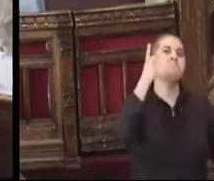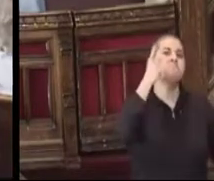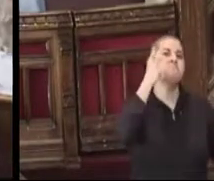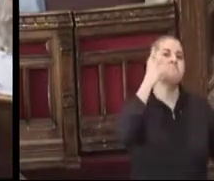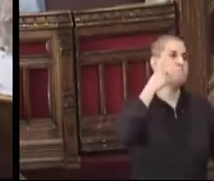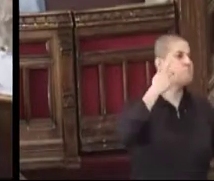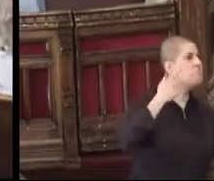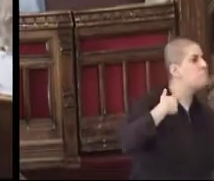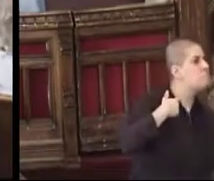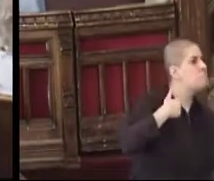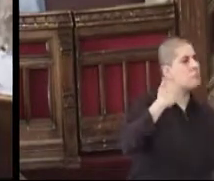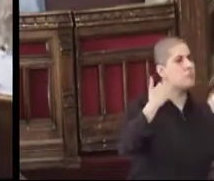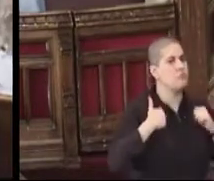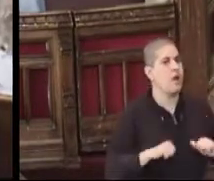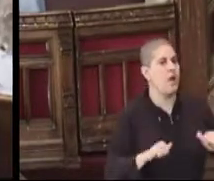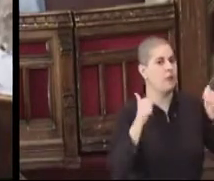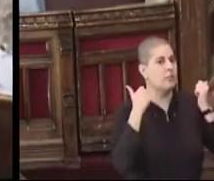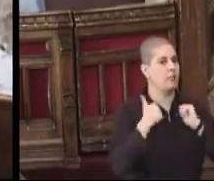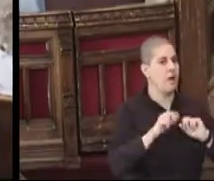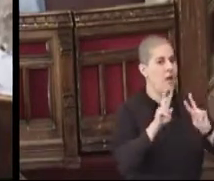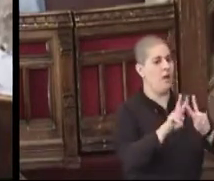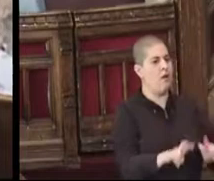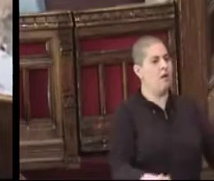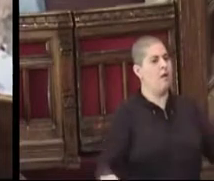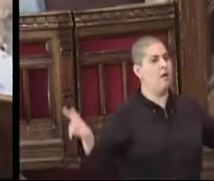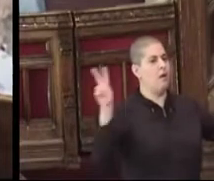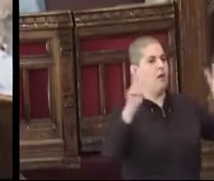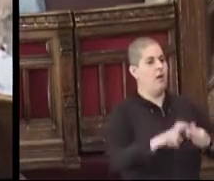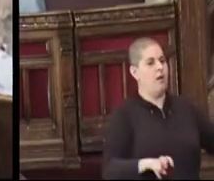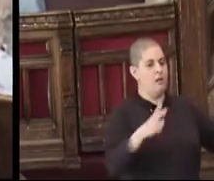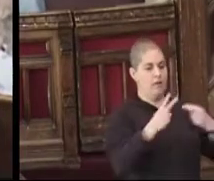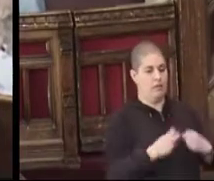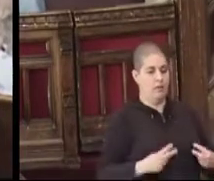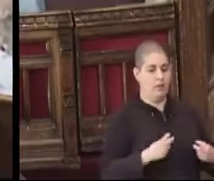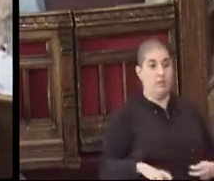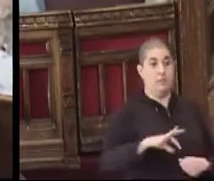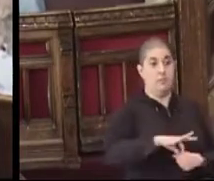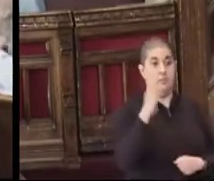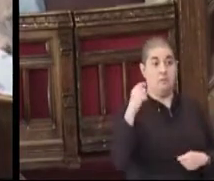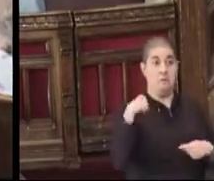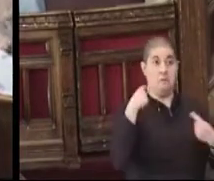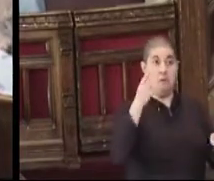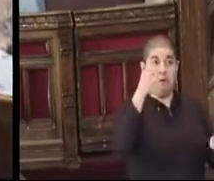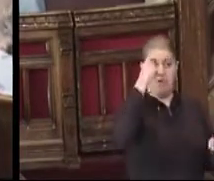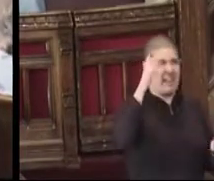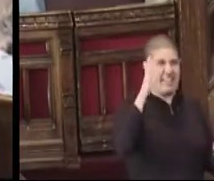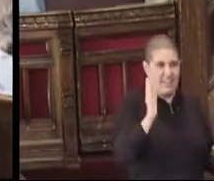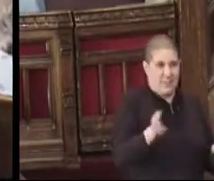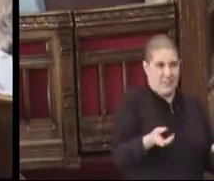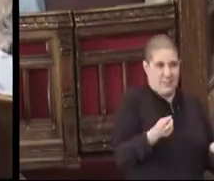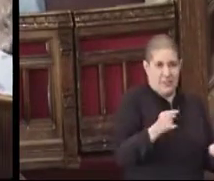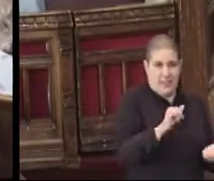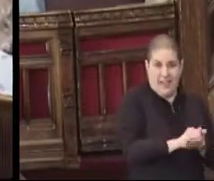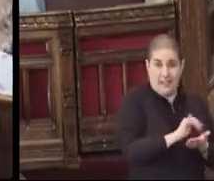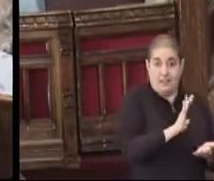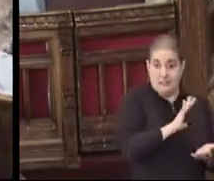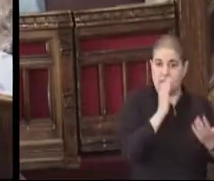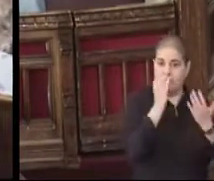edges and maybe exploring some parts of spirituality that you would never have thought that you would have